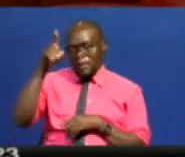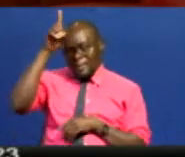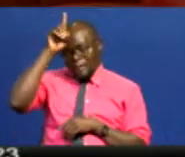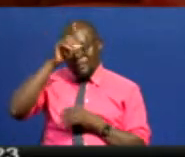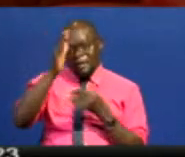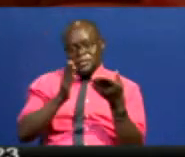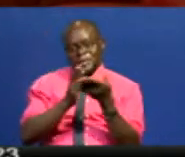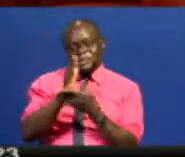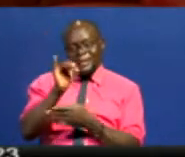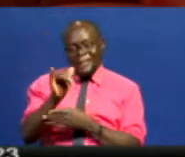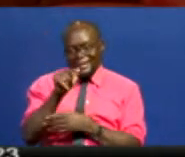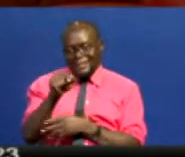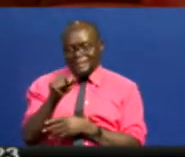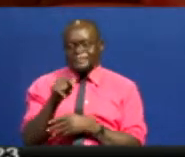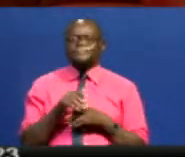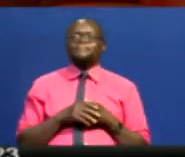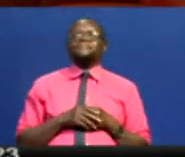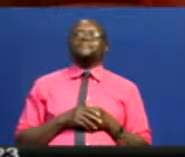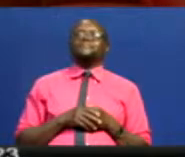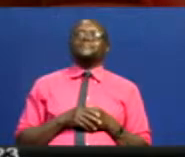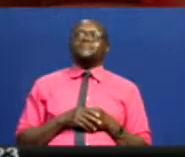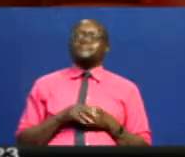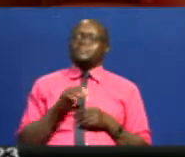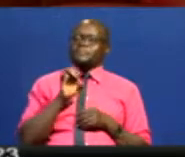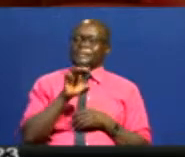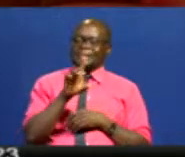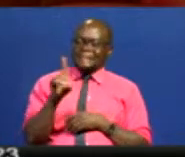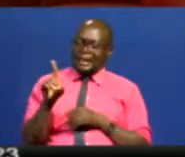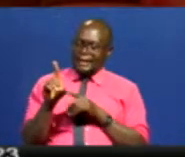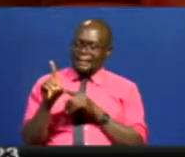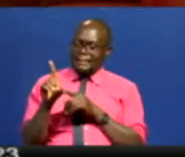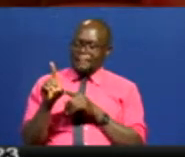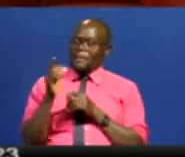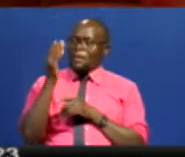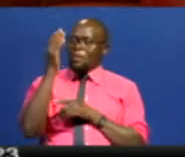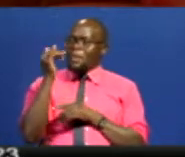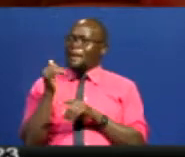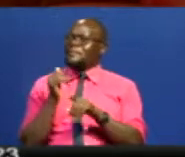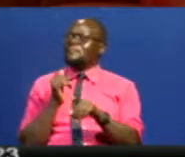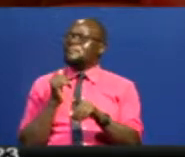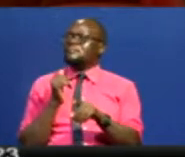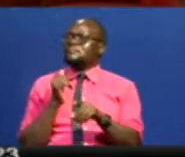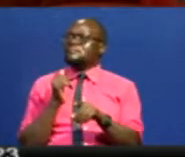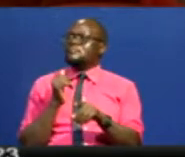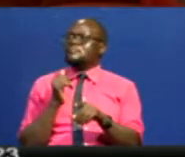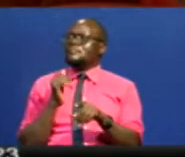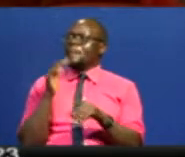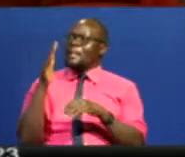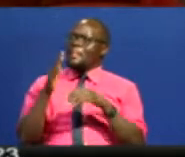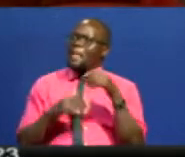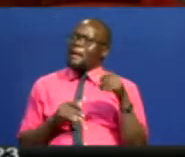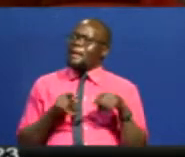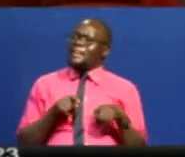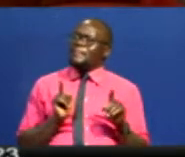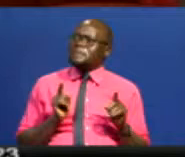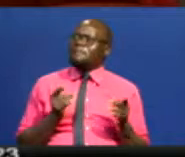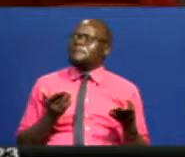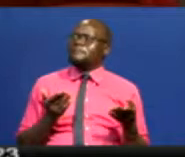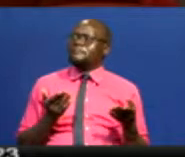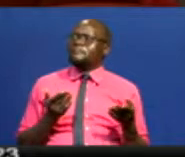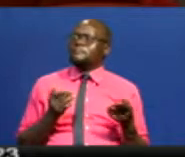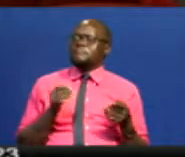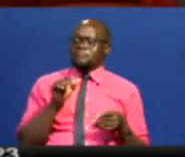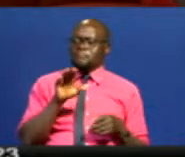ensure that this particular seed variety, why is it that instead of the